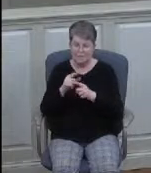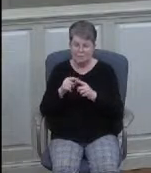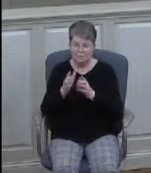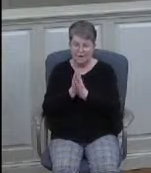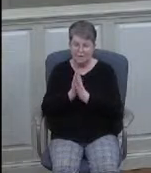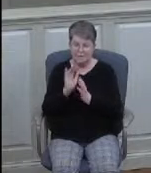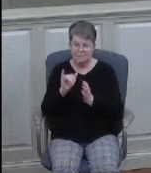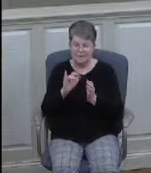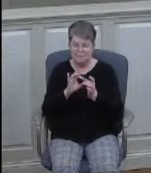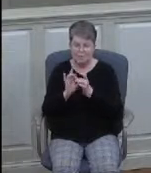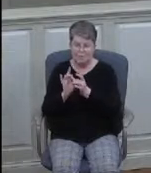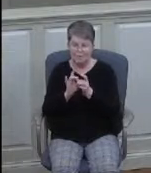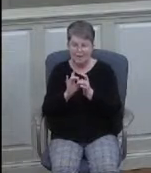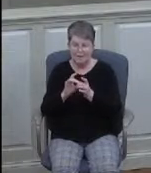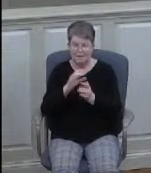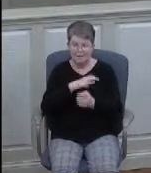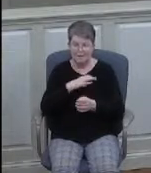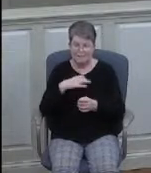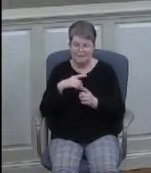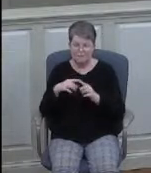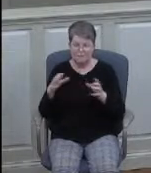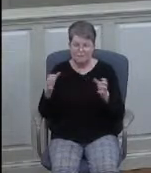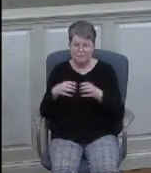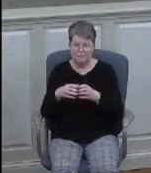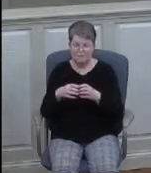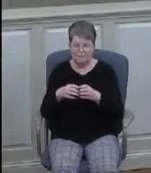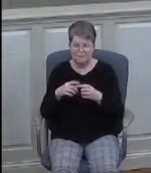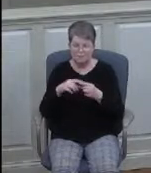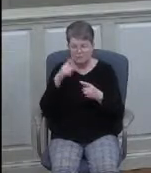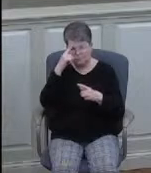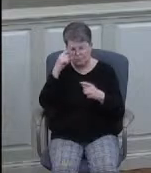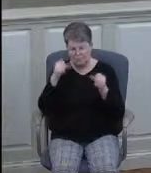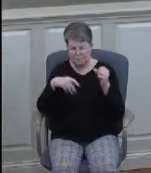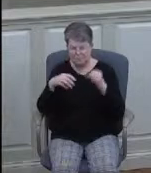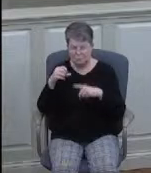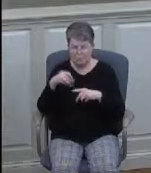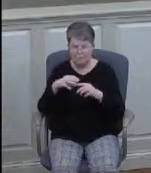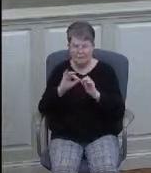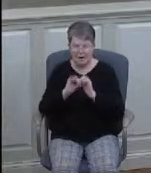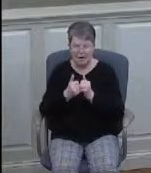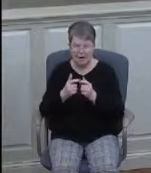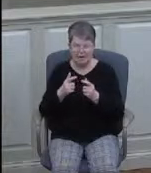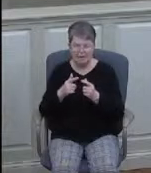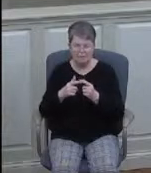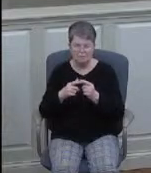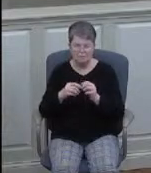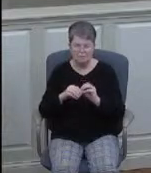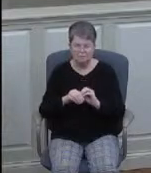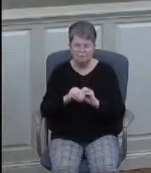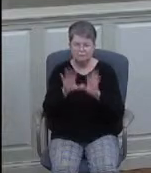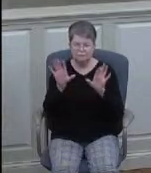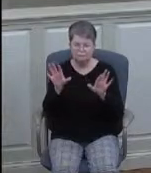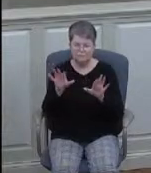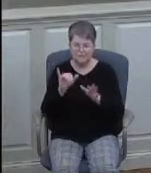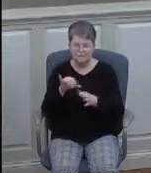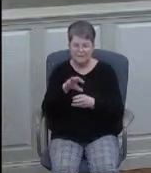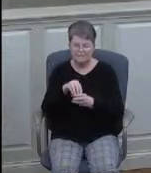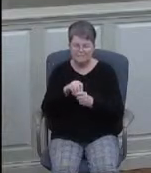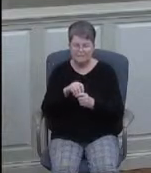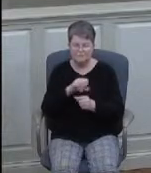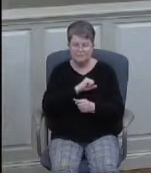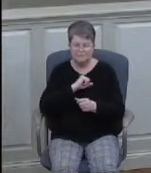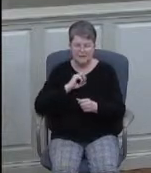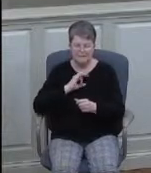committee to get together, do some brainstorming about how to roll out this, because that involves staff and community